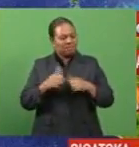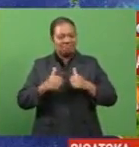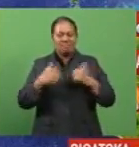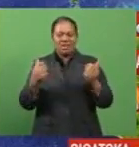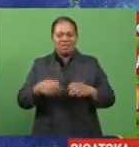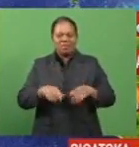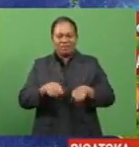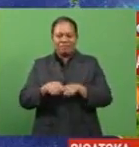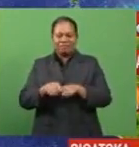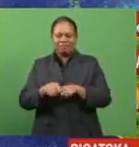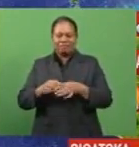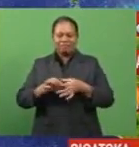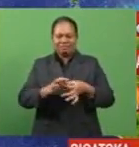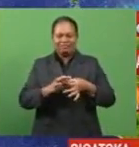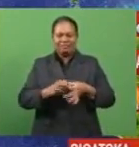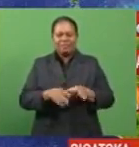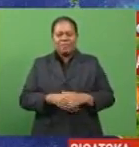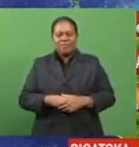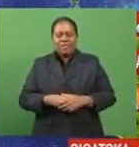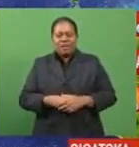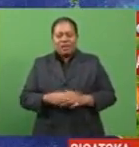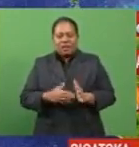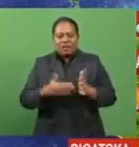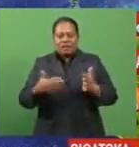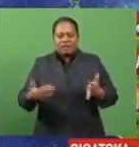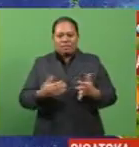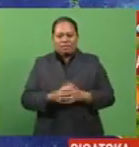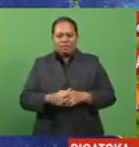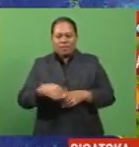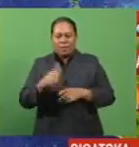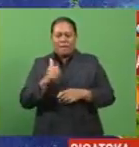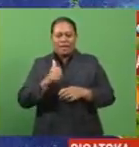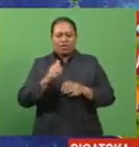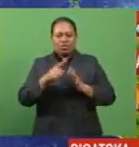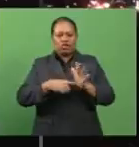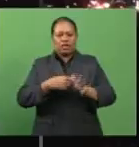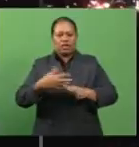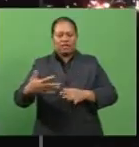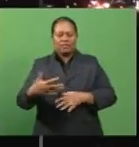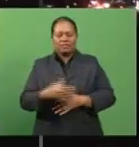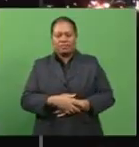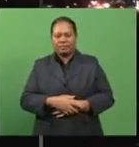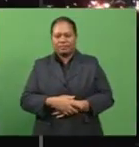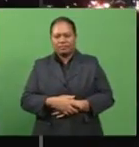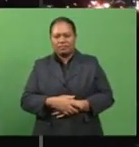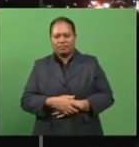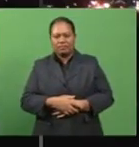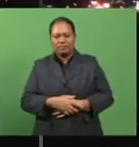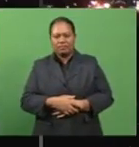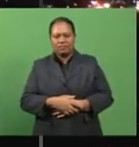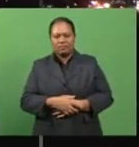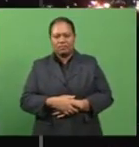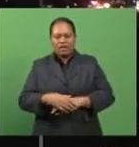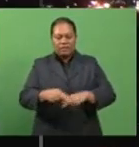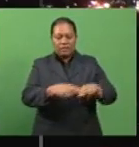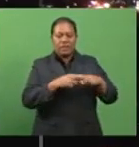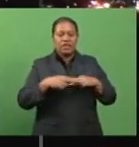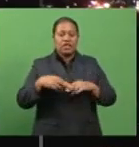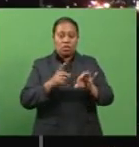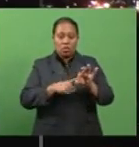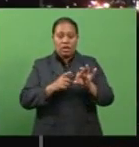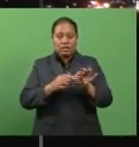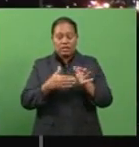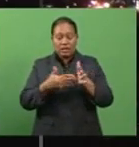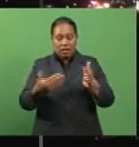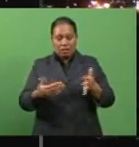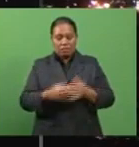cooperate. That's our wrap up from the rainy world. It's back to Jackie. Thanks so much for that, Angie. In Fijian Pulse tonight, we